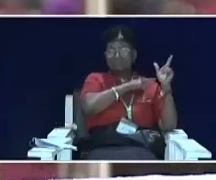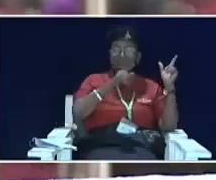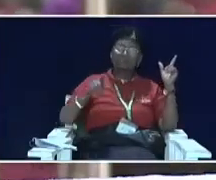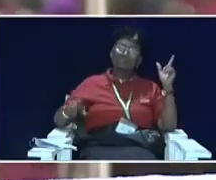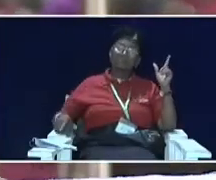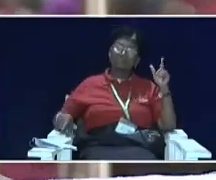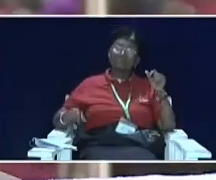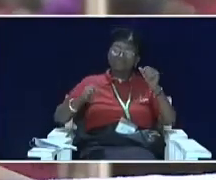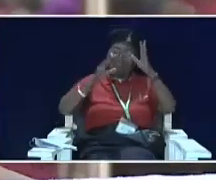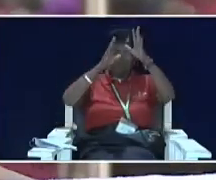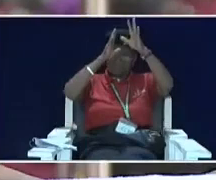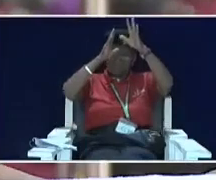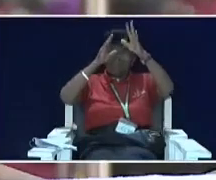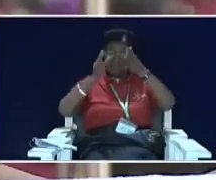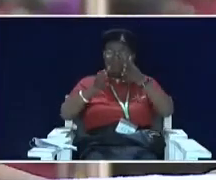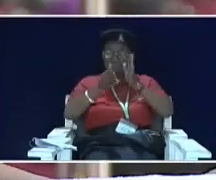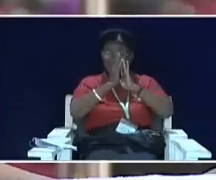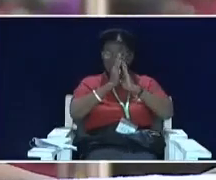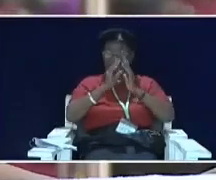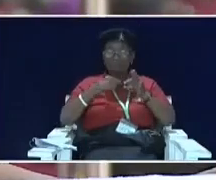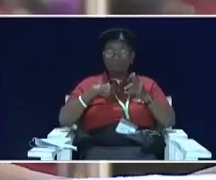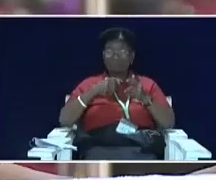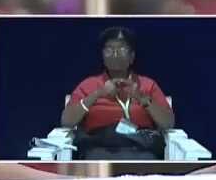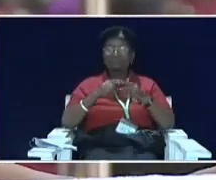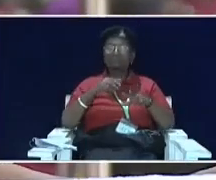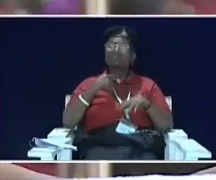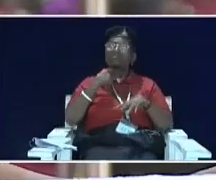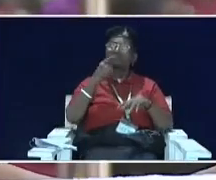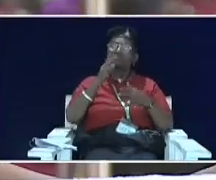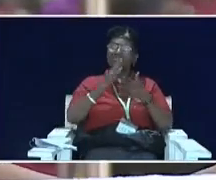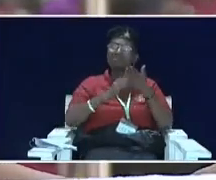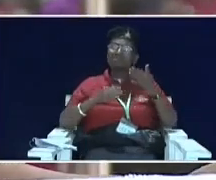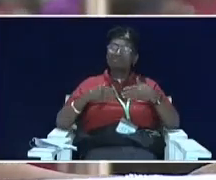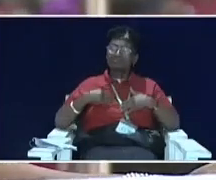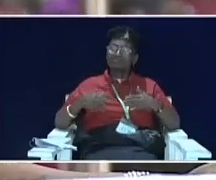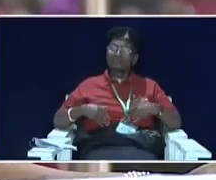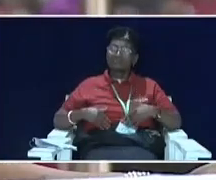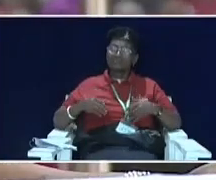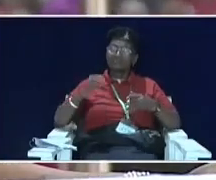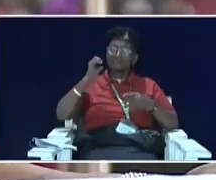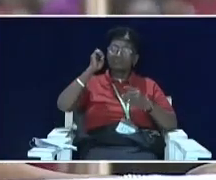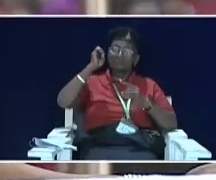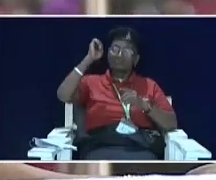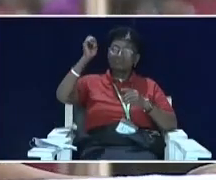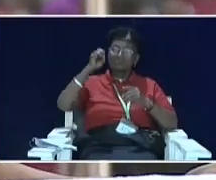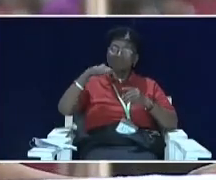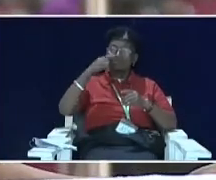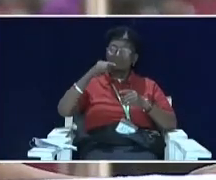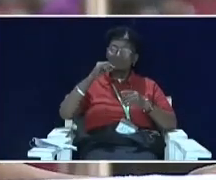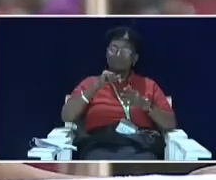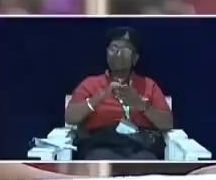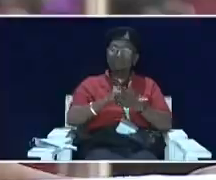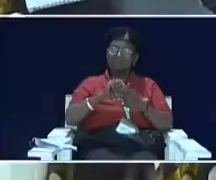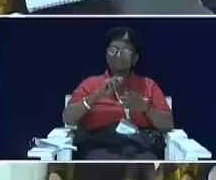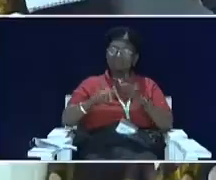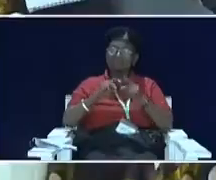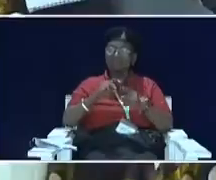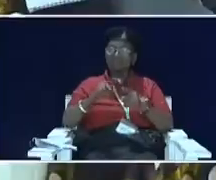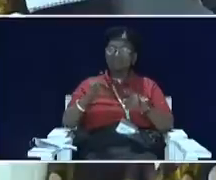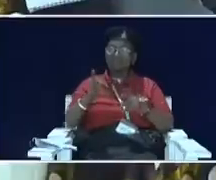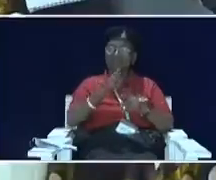Daddy asked me to tell somebody, he said, that problem you are afraid of will never